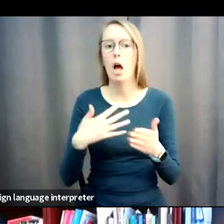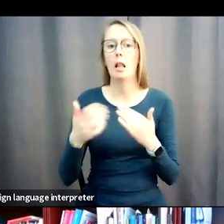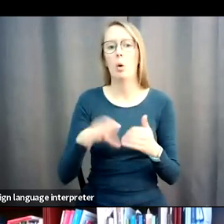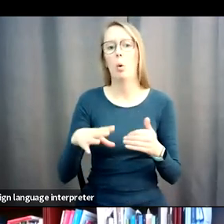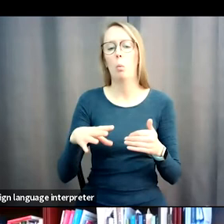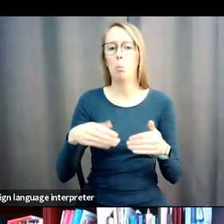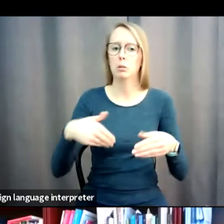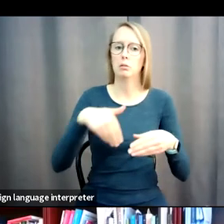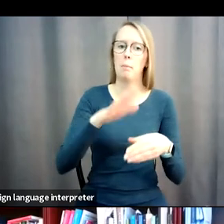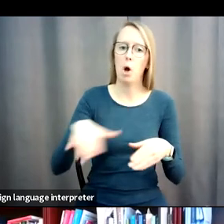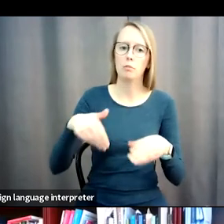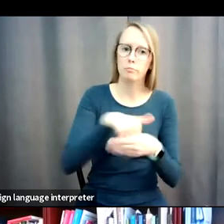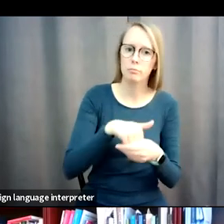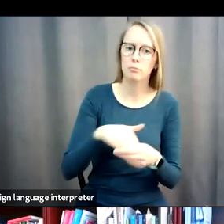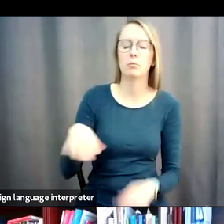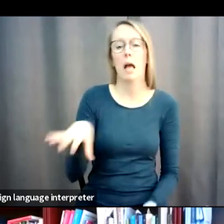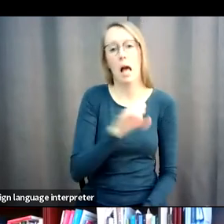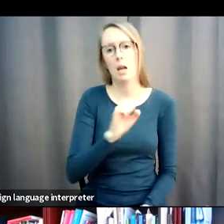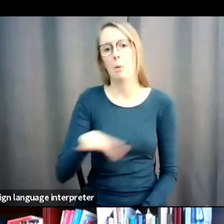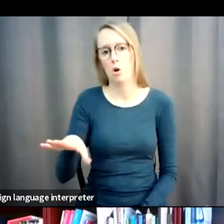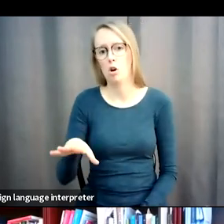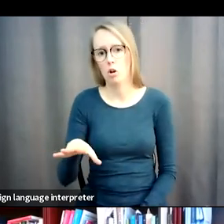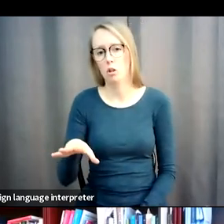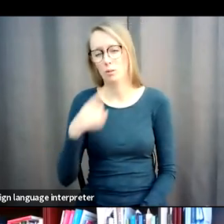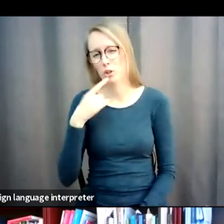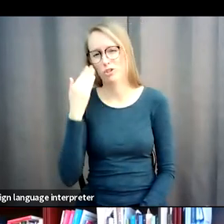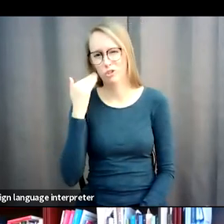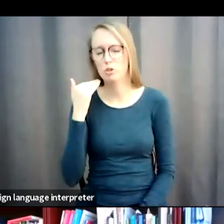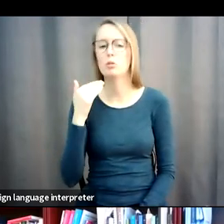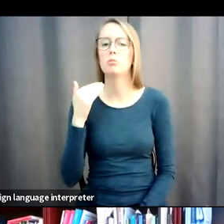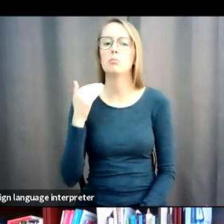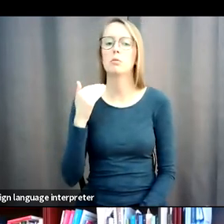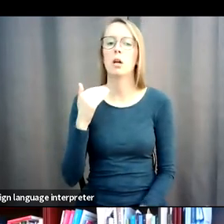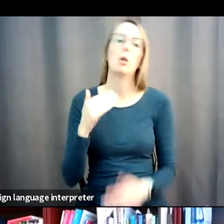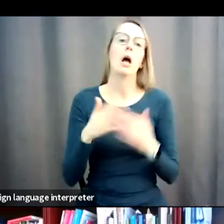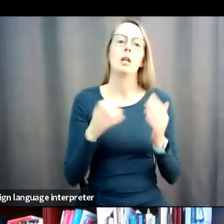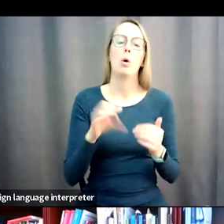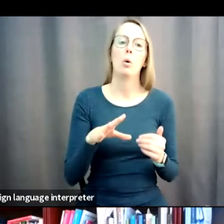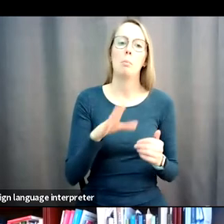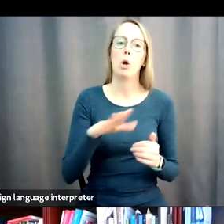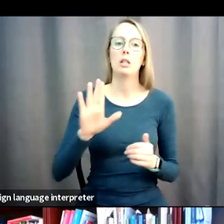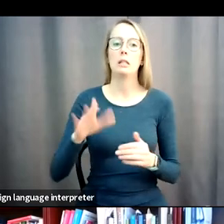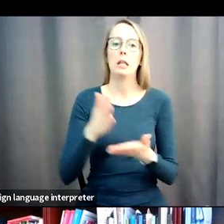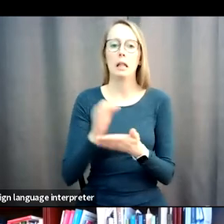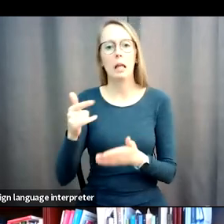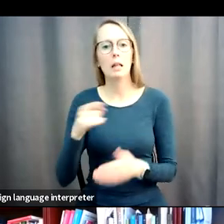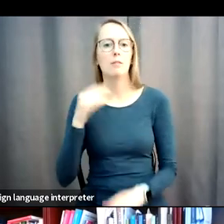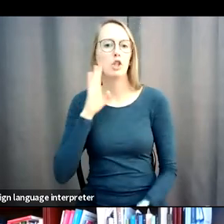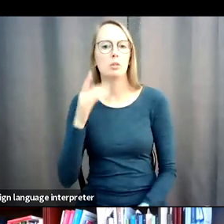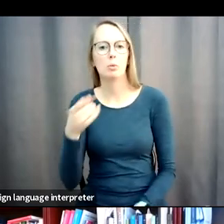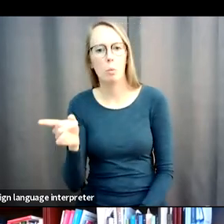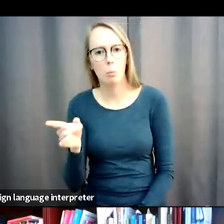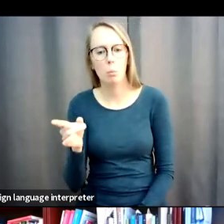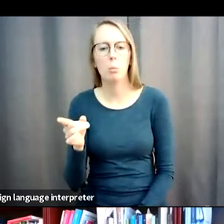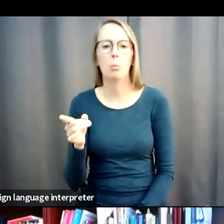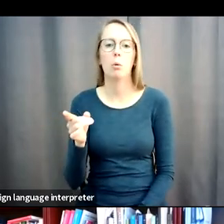of children, of all children, as has been mentioned before. And it's about children's right to be heard, it's often called,